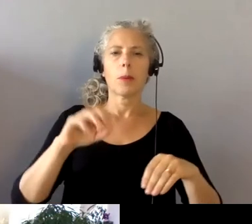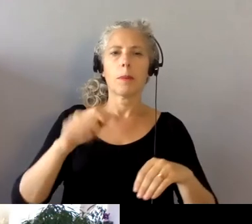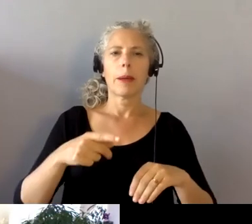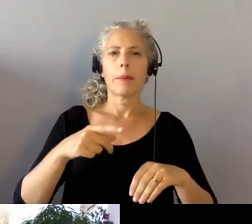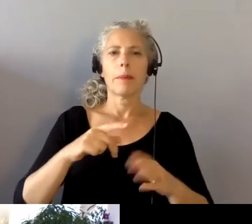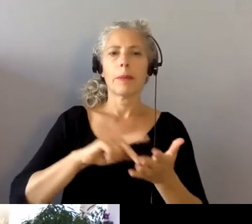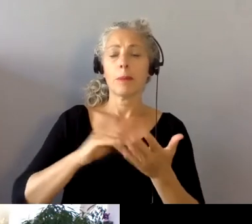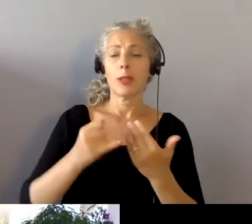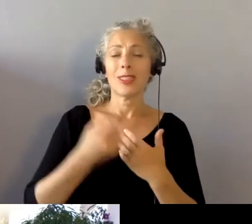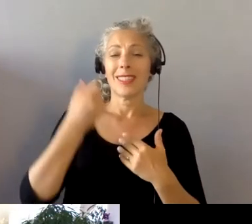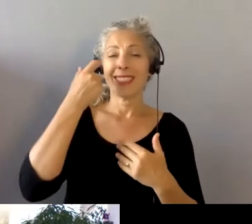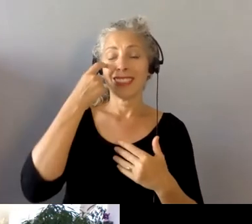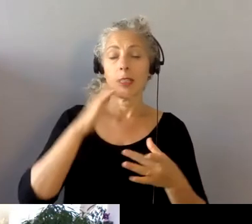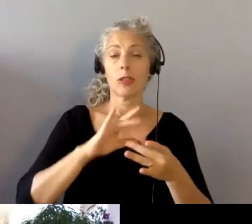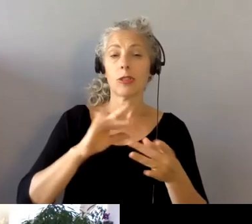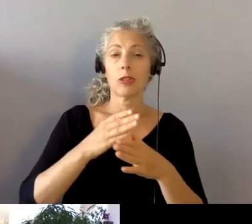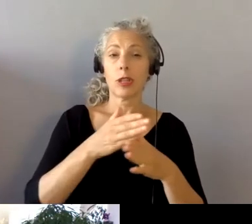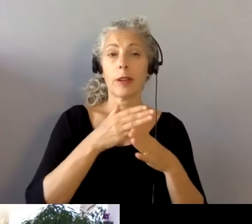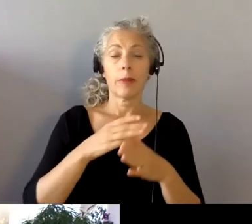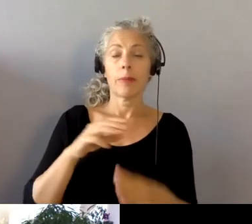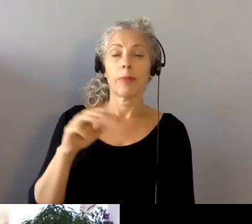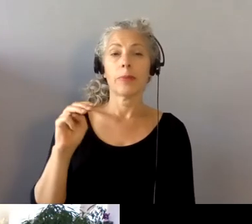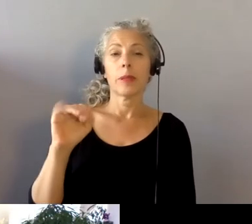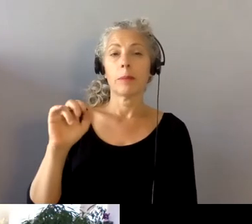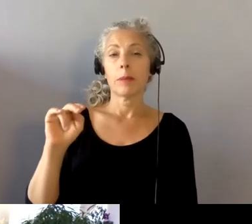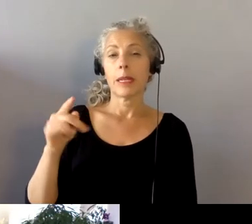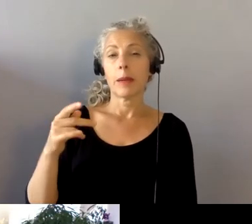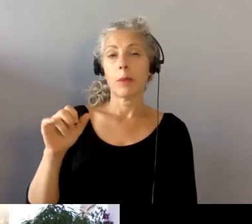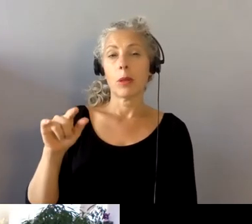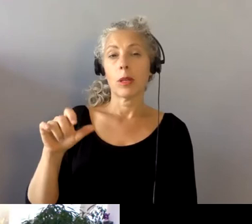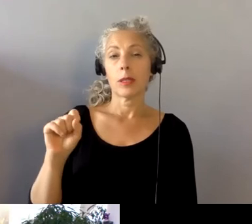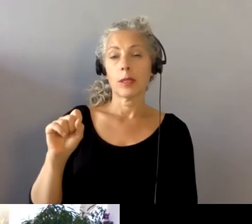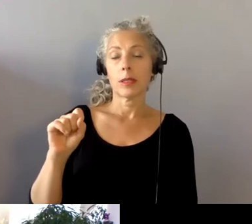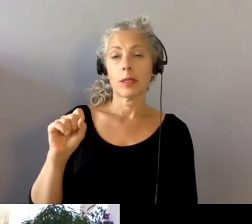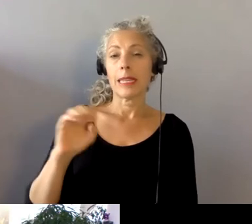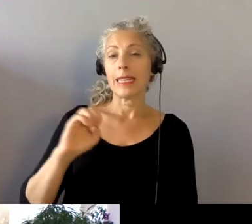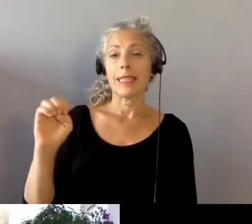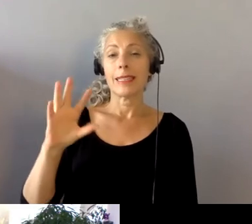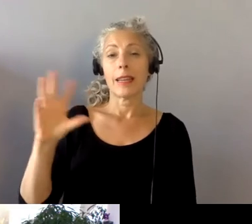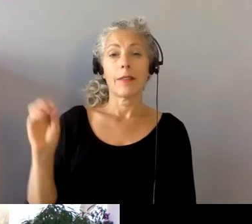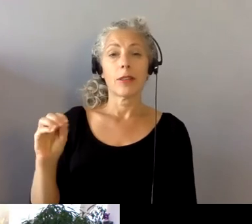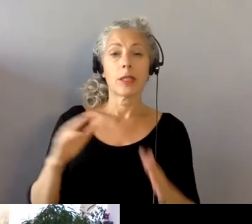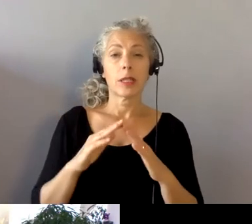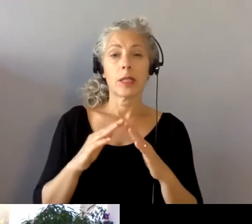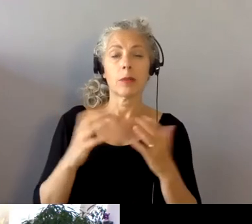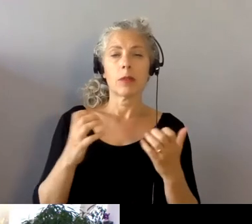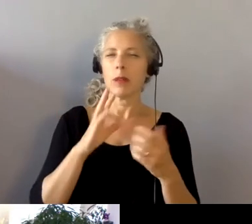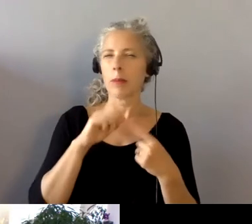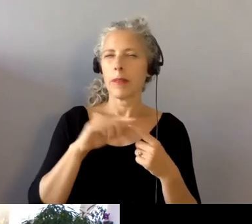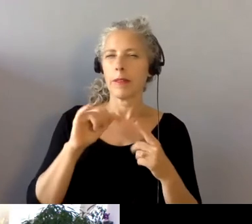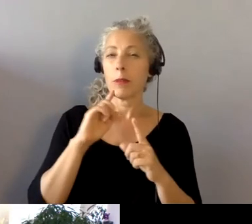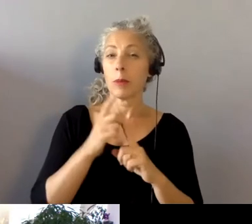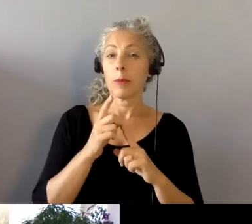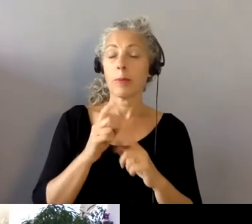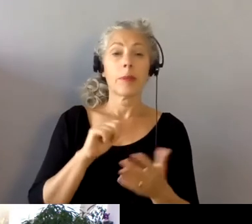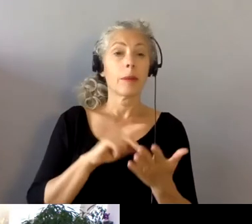I was just sharing about Minneapolis and St. Paul, our East African cities, just to talk about that for a moment. That was a